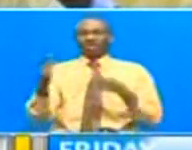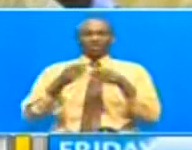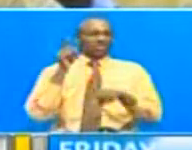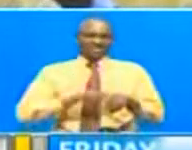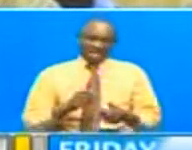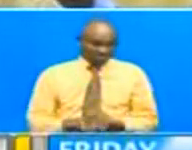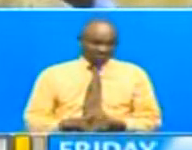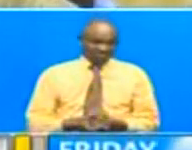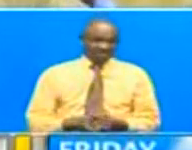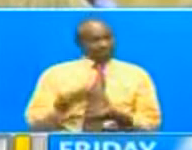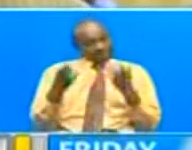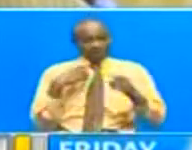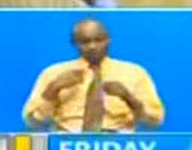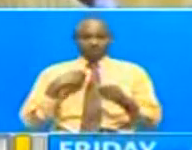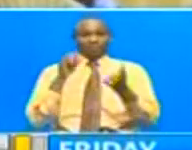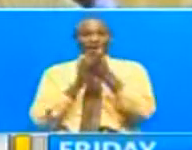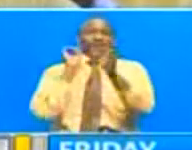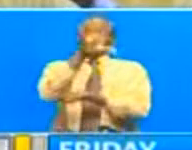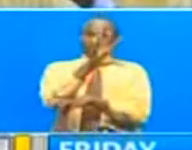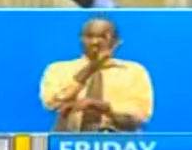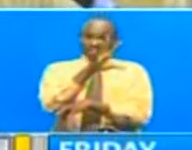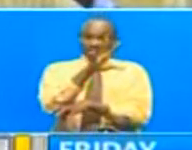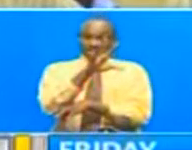We are going to use PowerPoint projectors.